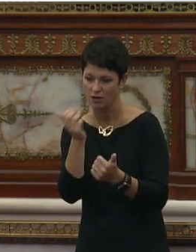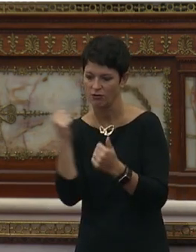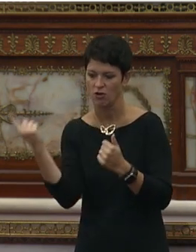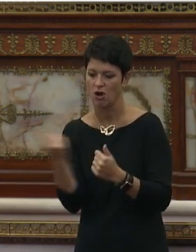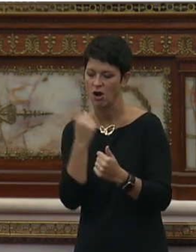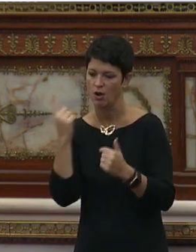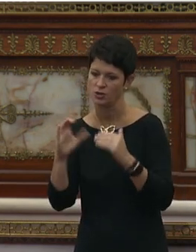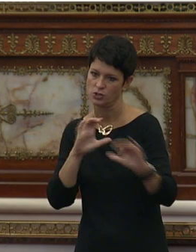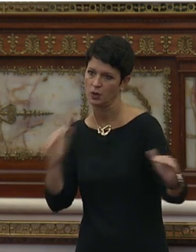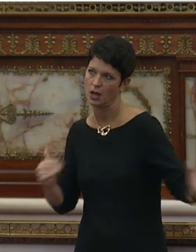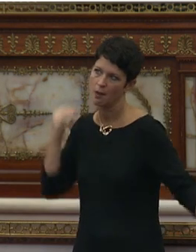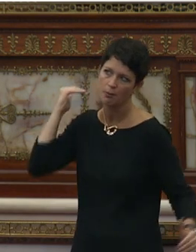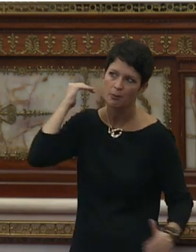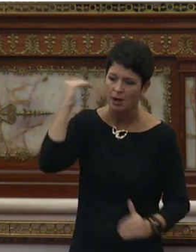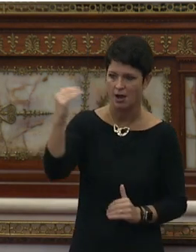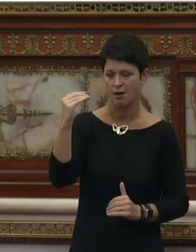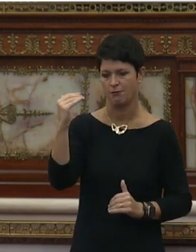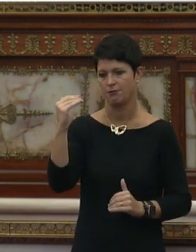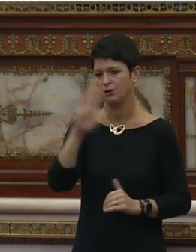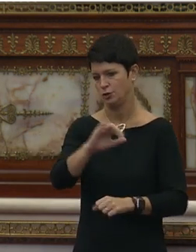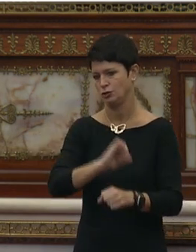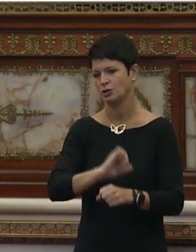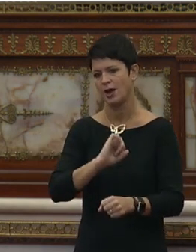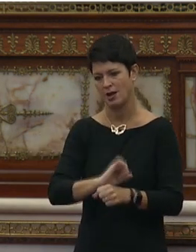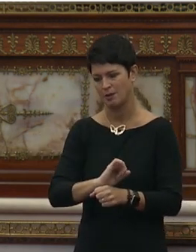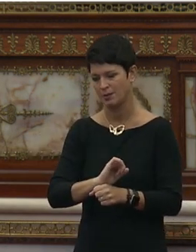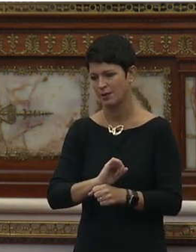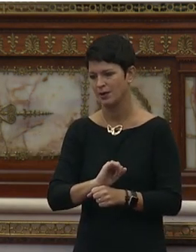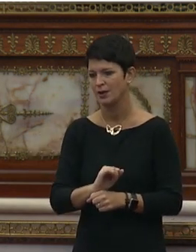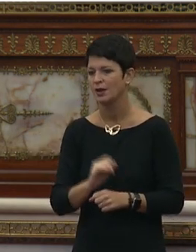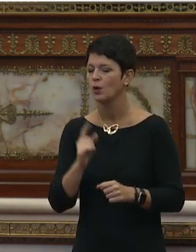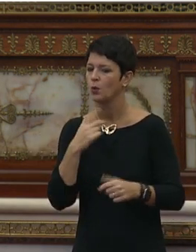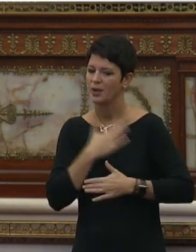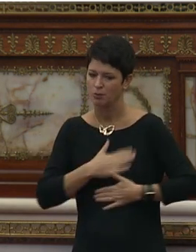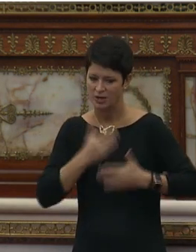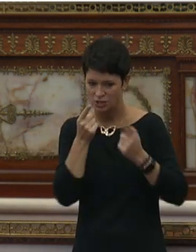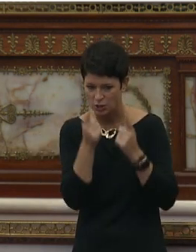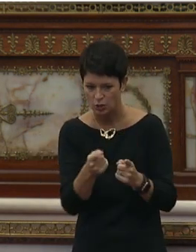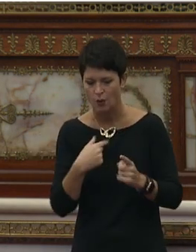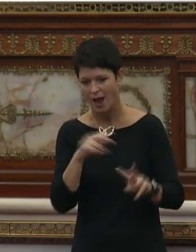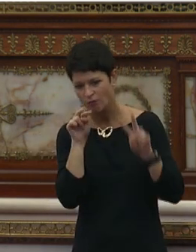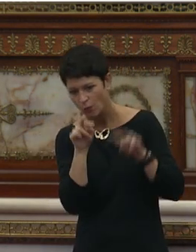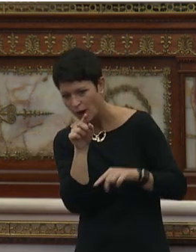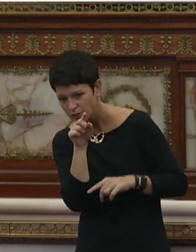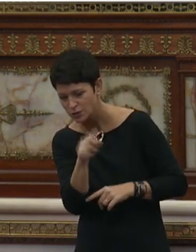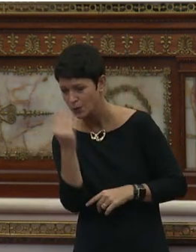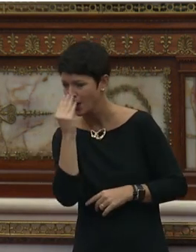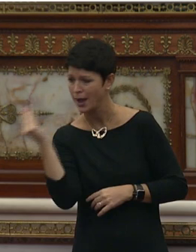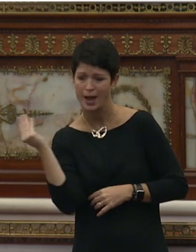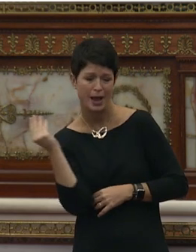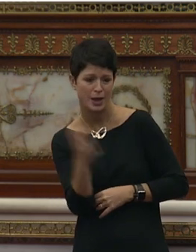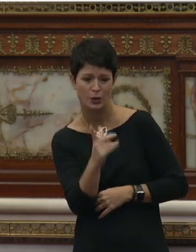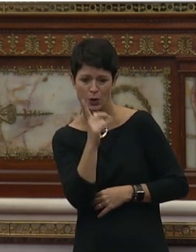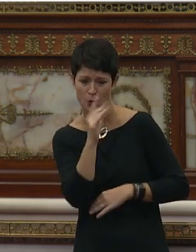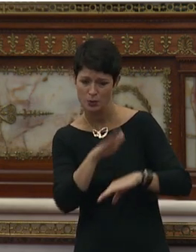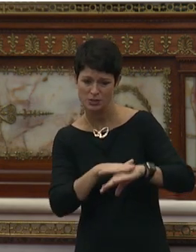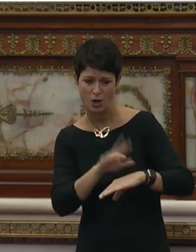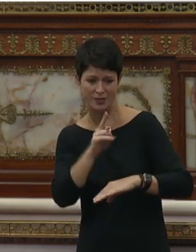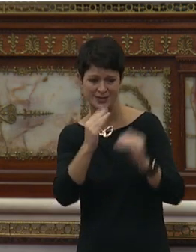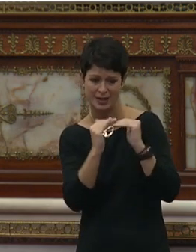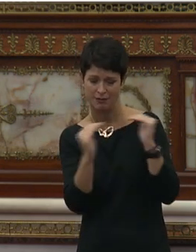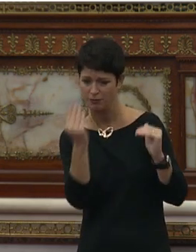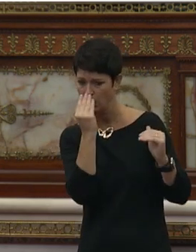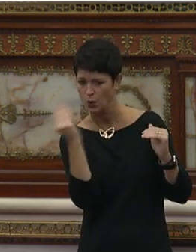always going above and beyond the call of duty. We appreciate you. I've watched you. I don't care who was on that second